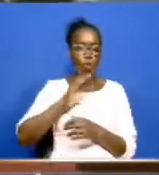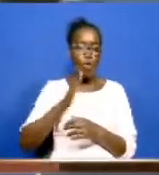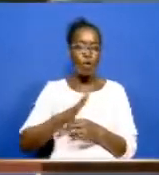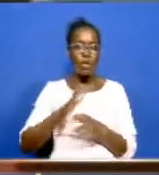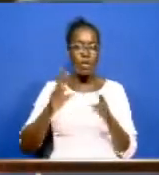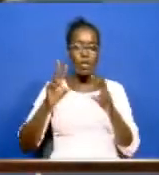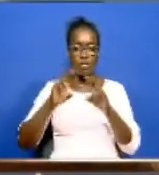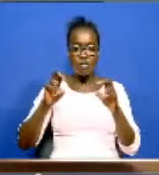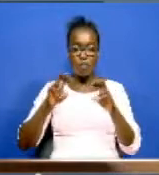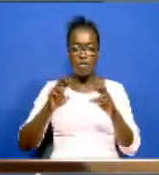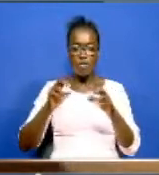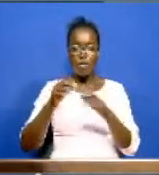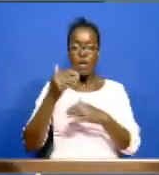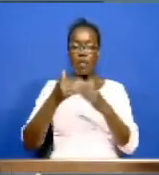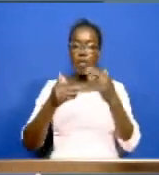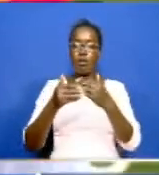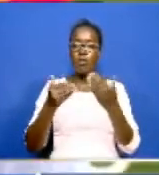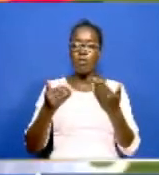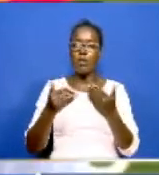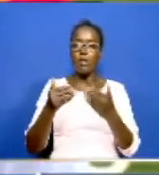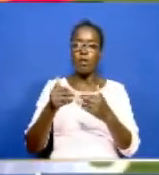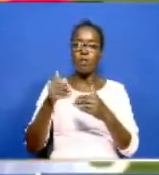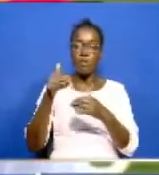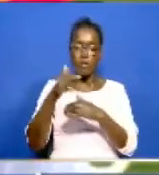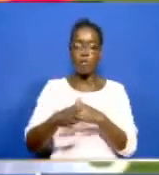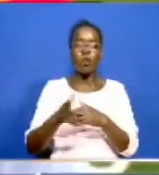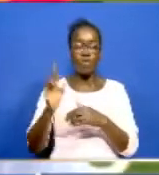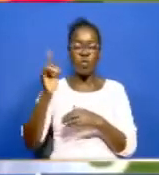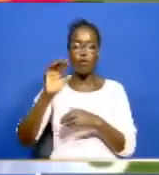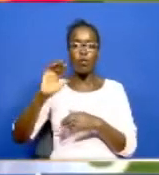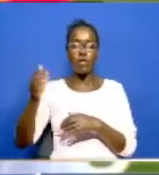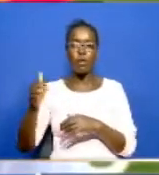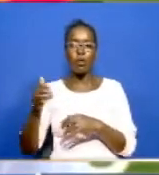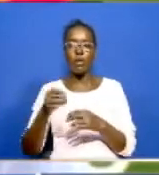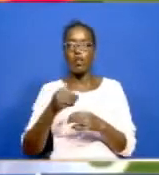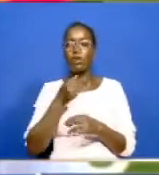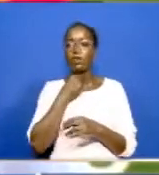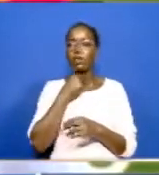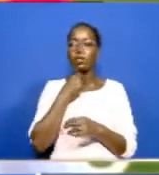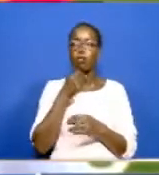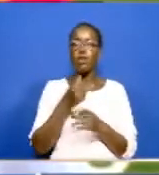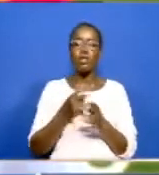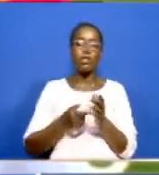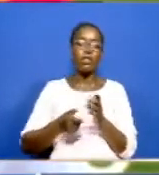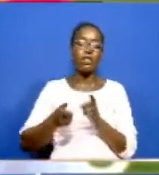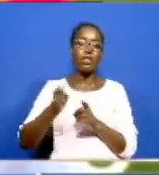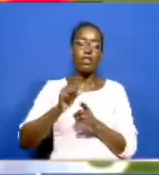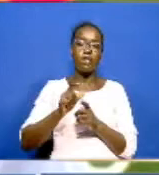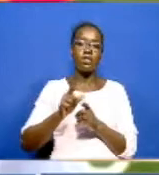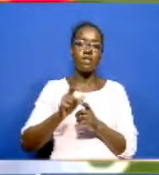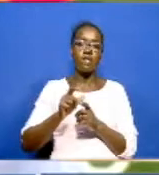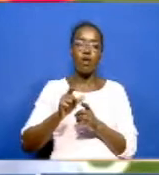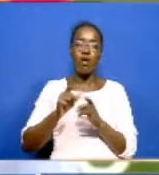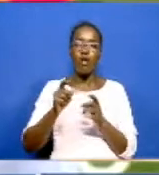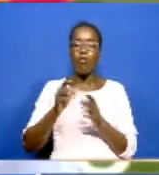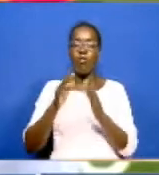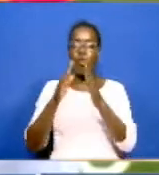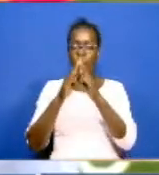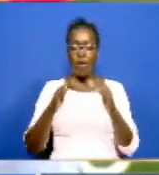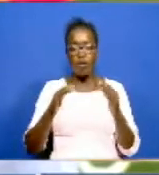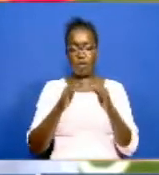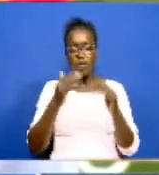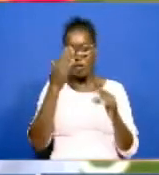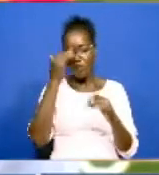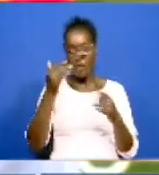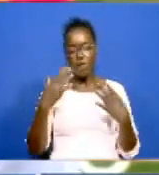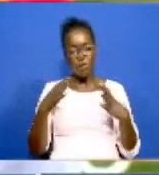homes in the outskirts of Nairobi town. The demand has actually increased for residential houses. This is because people